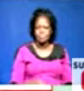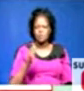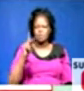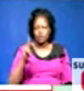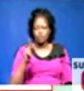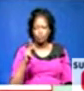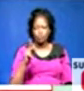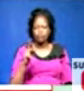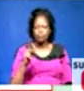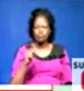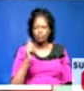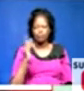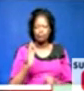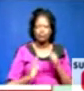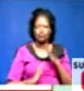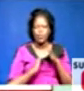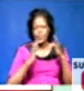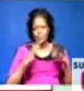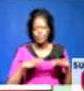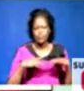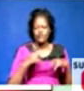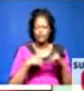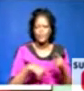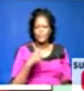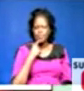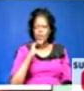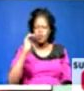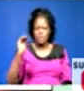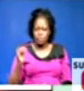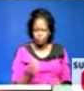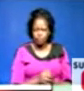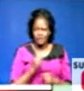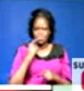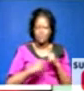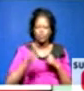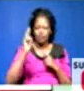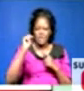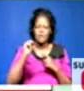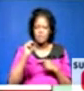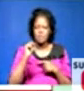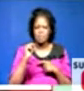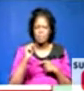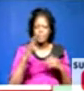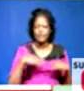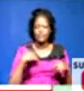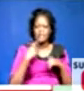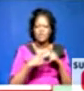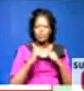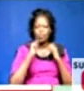from Turkana County, in this year's United Nations Person of the Year Award winner, Timothy